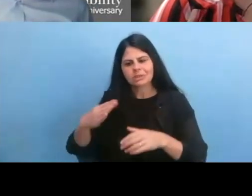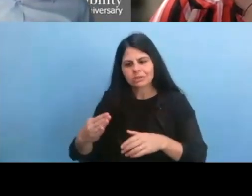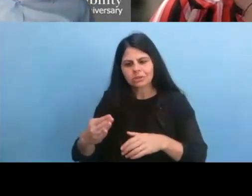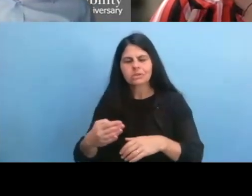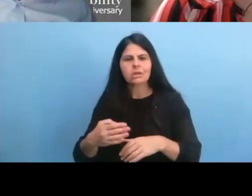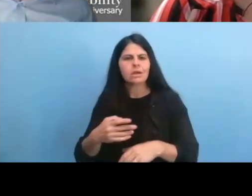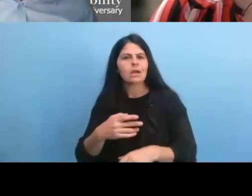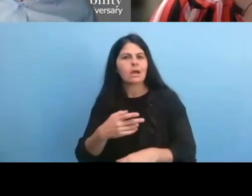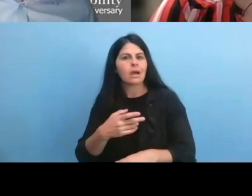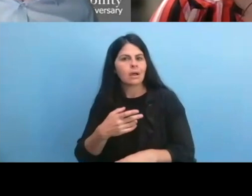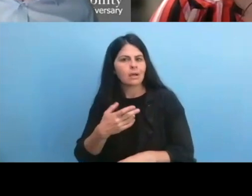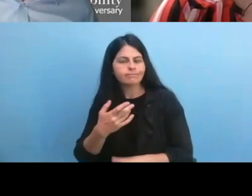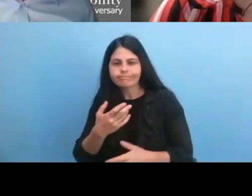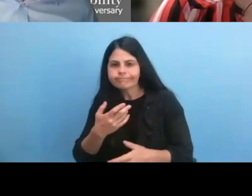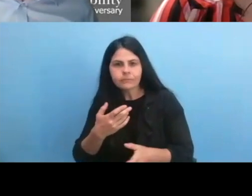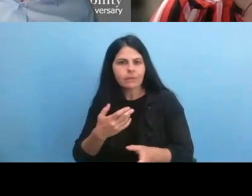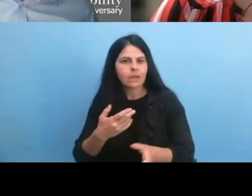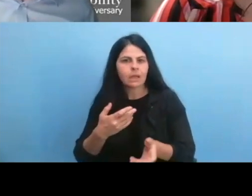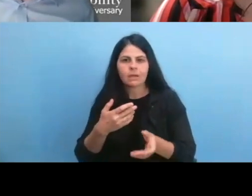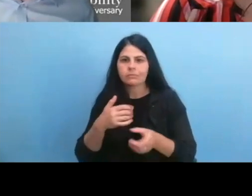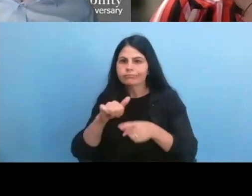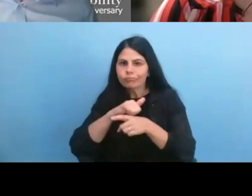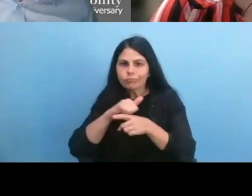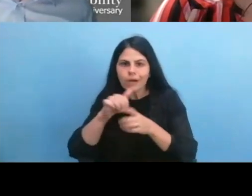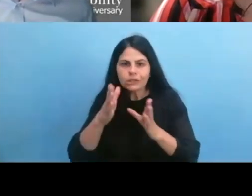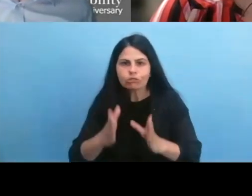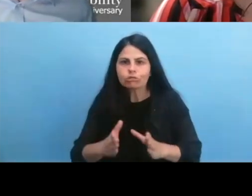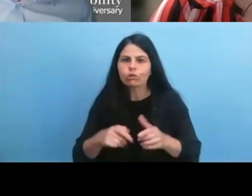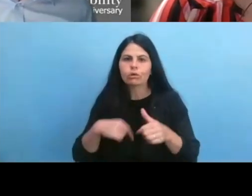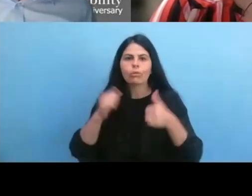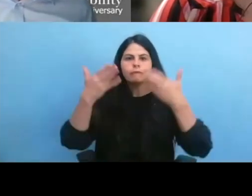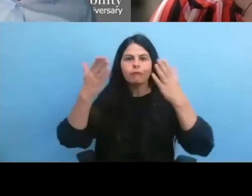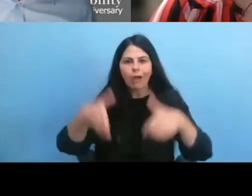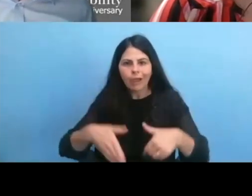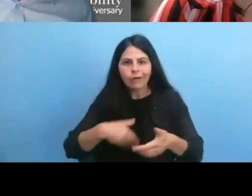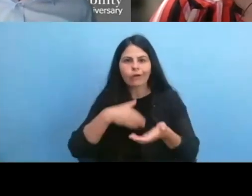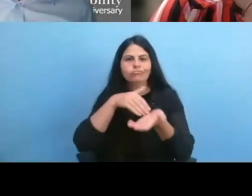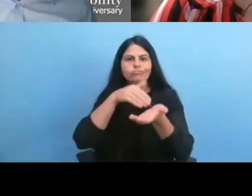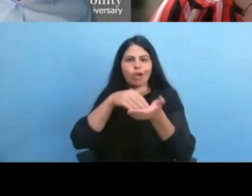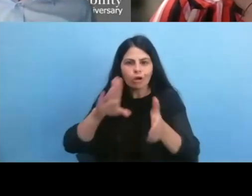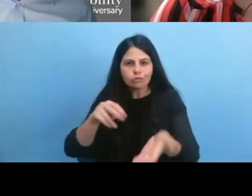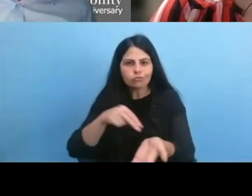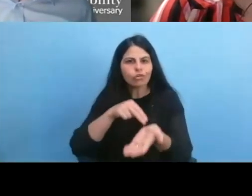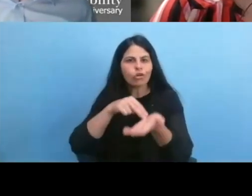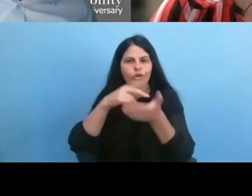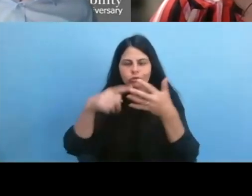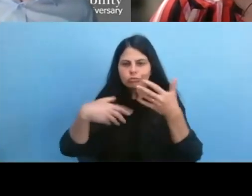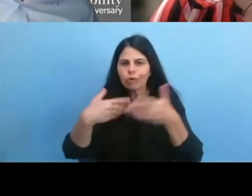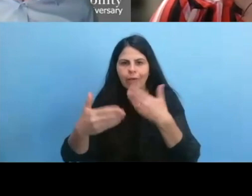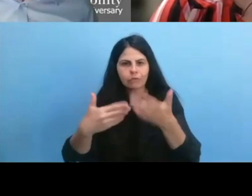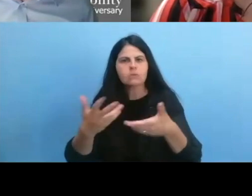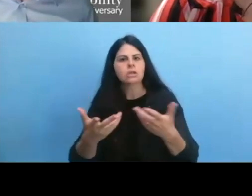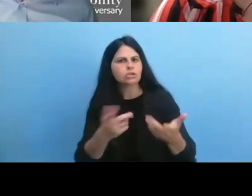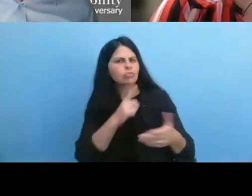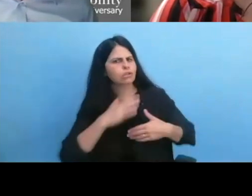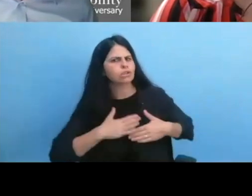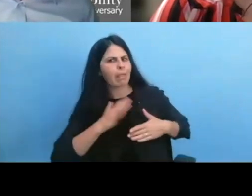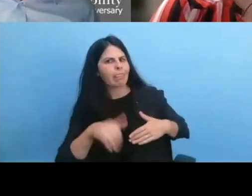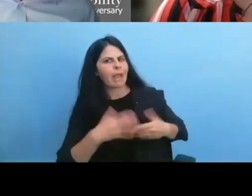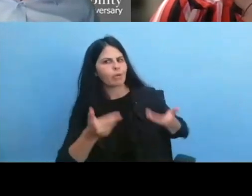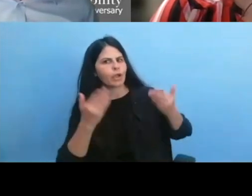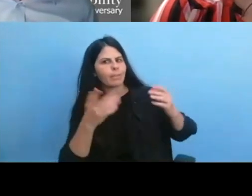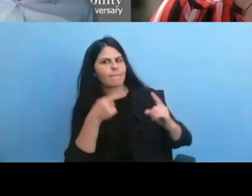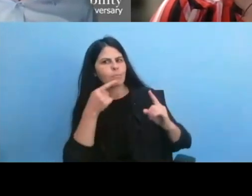a nurse, anything like those types of things. So I appreciate you bringing that up, and I just wanted to echo that sentiment is really a